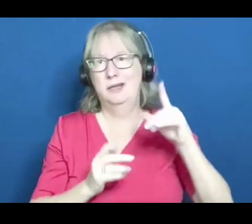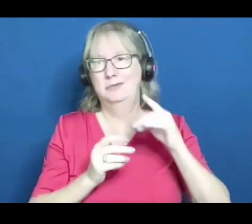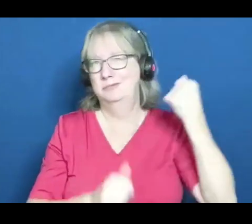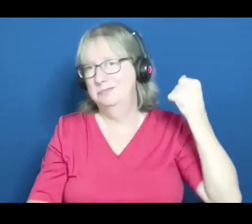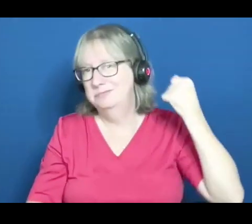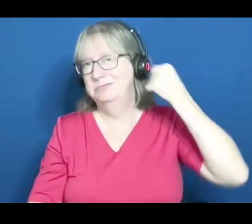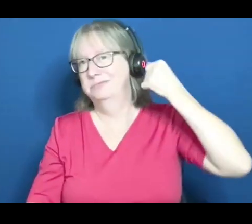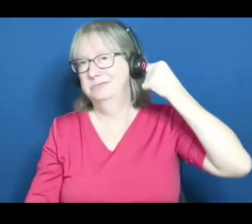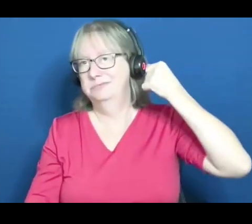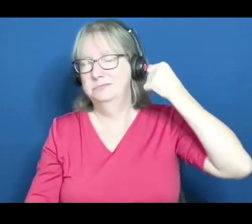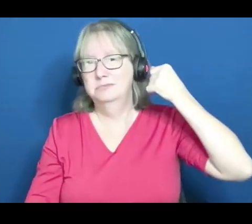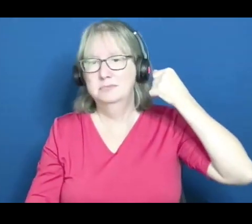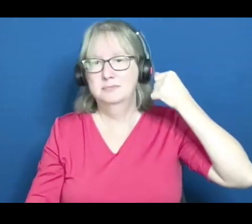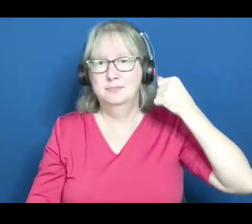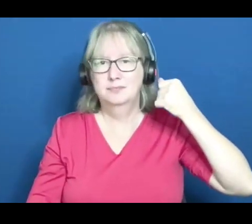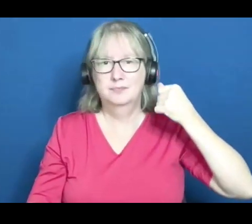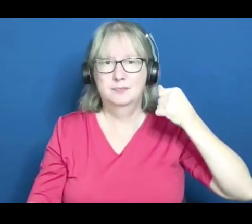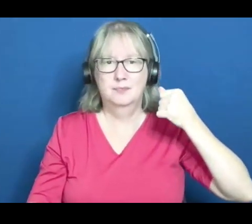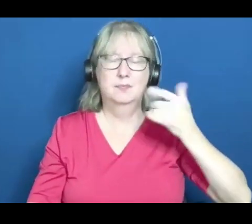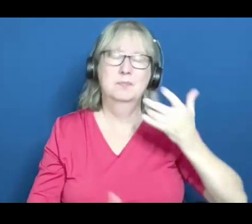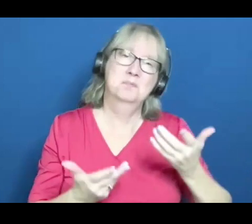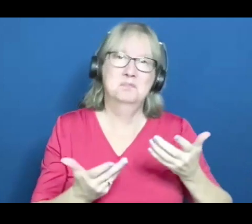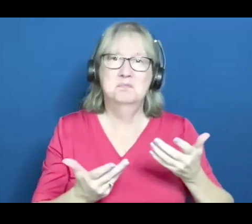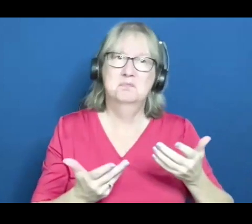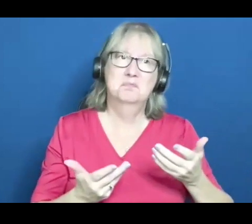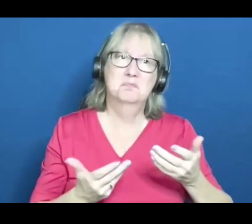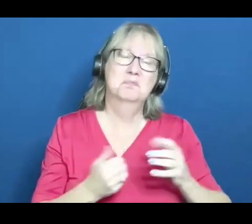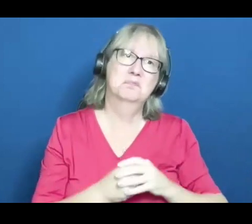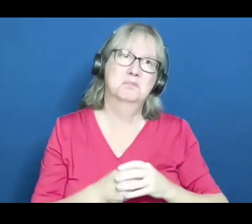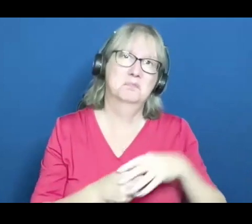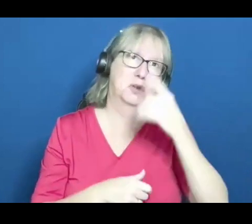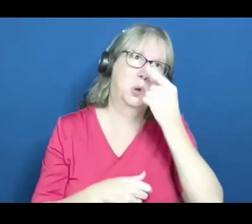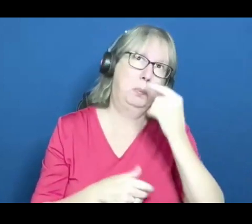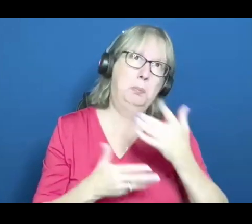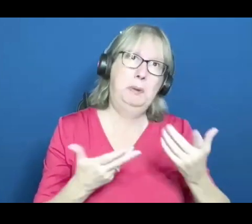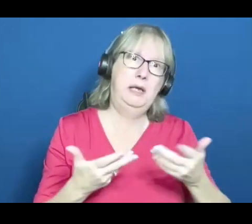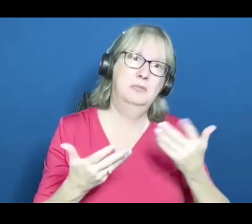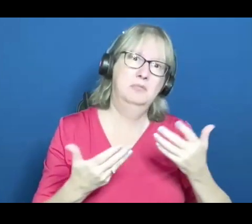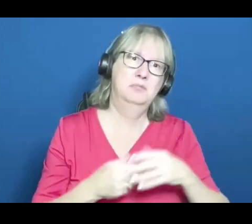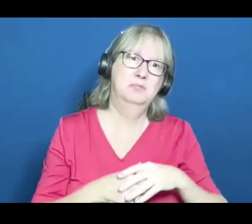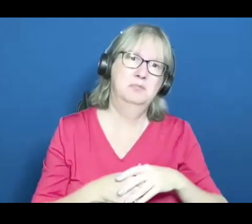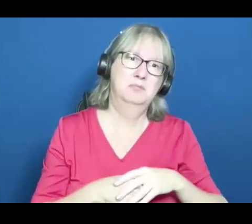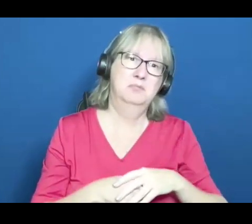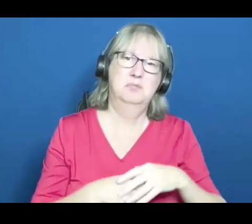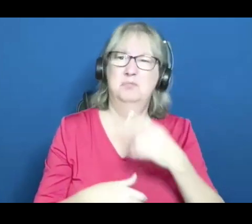get some custom made molds, which might be £100,